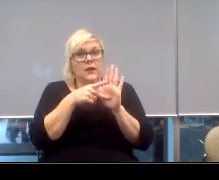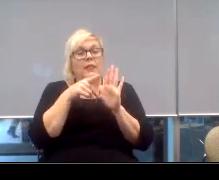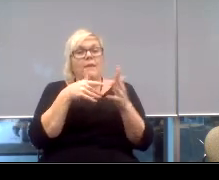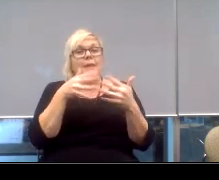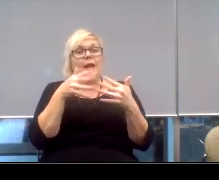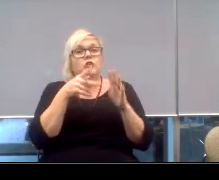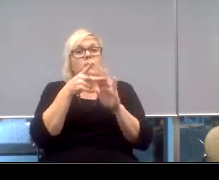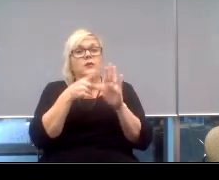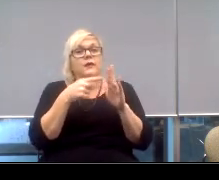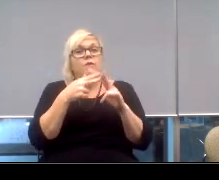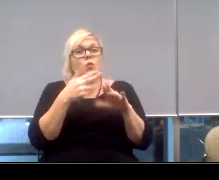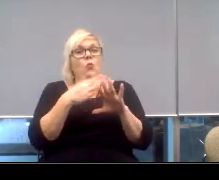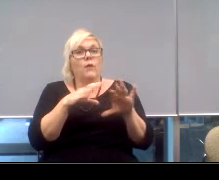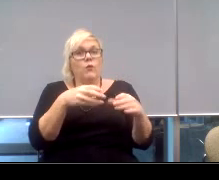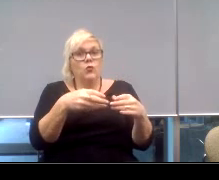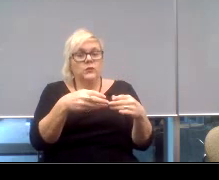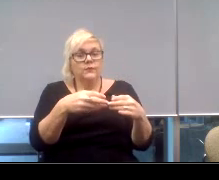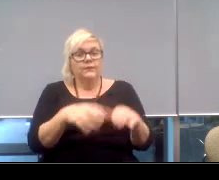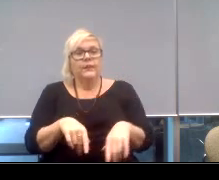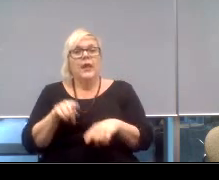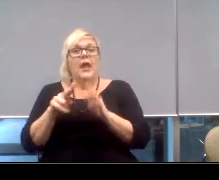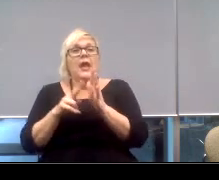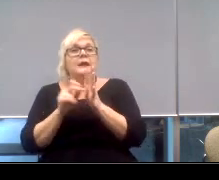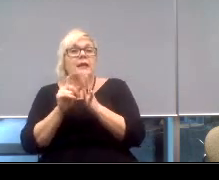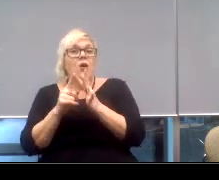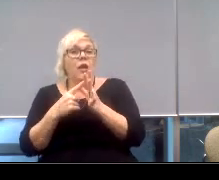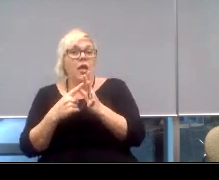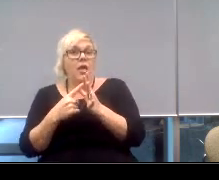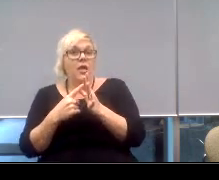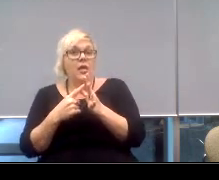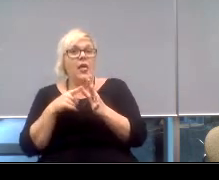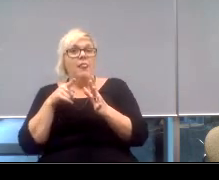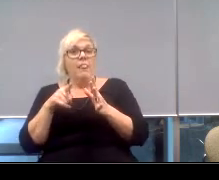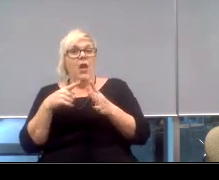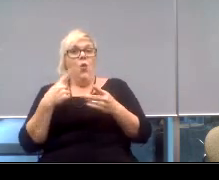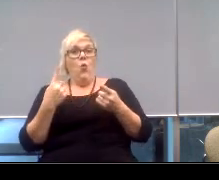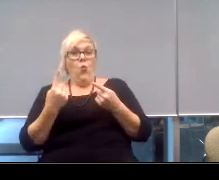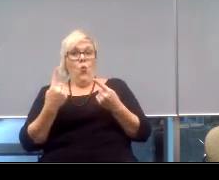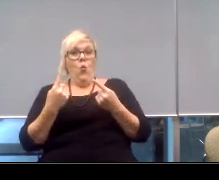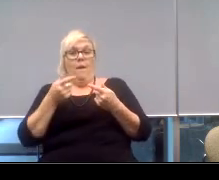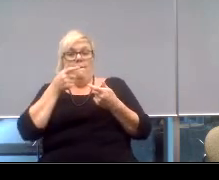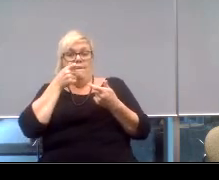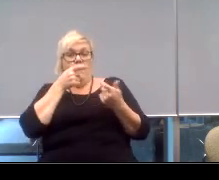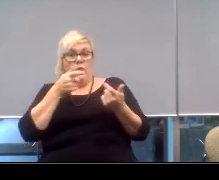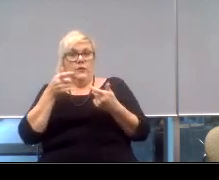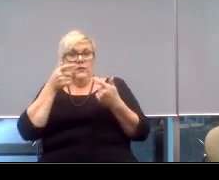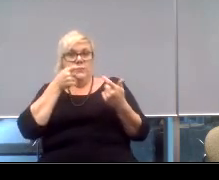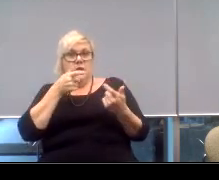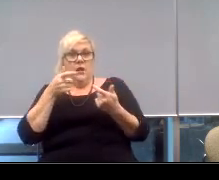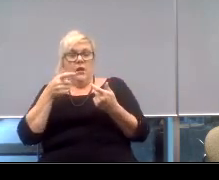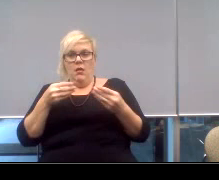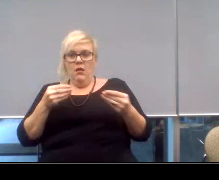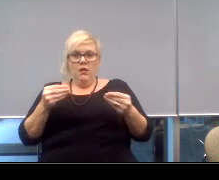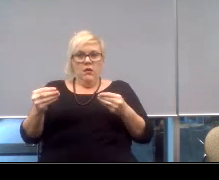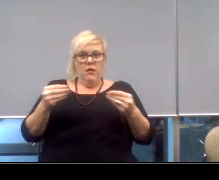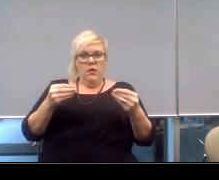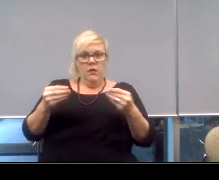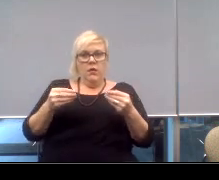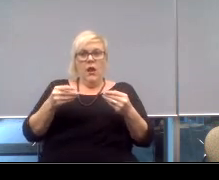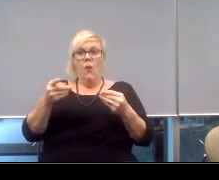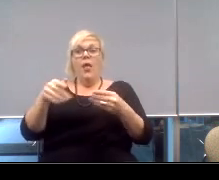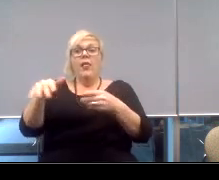for workforce. The NDIA, the agency, is the market steward and monitoring body and intervenes in the